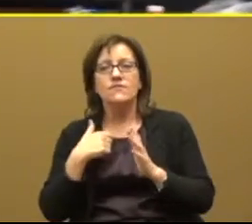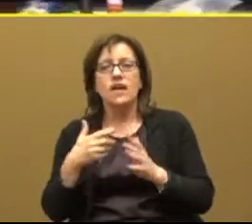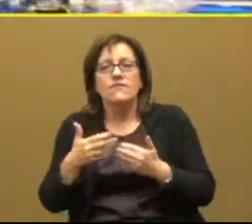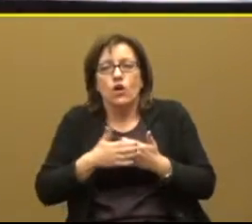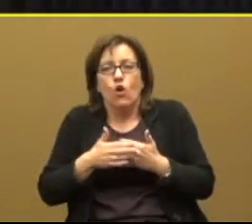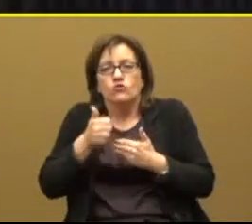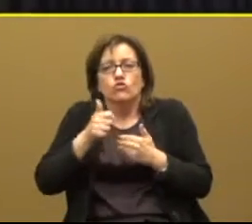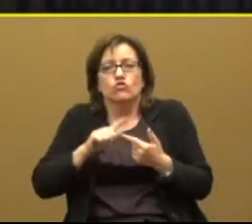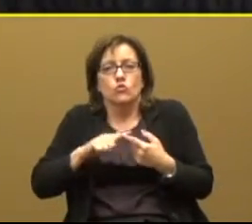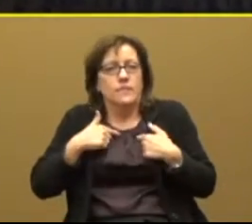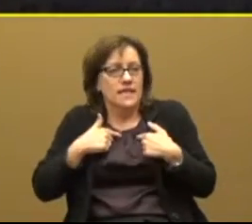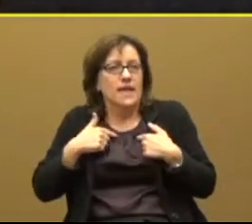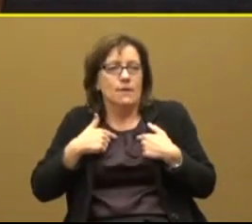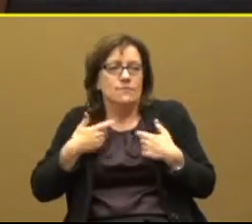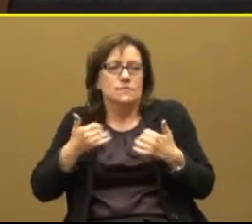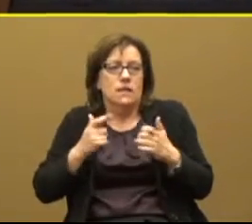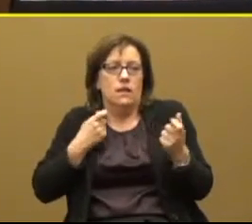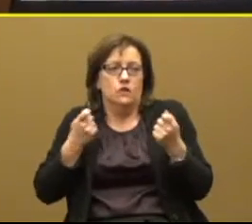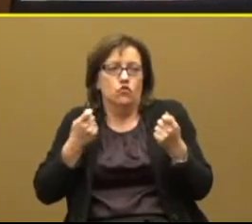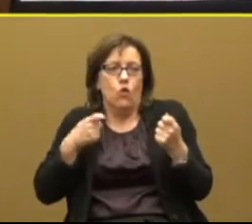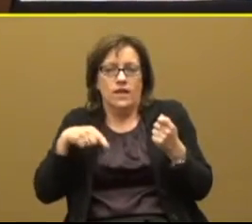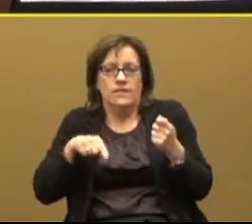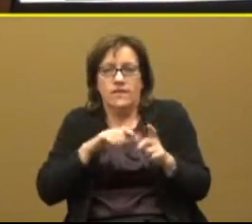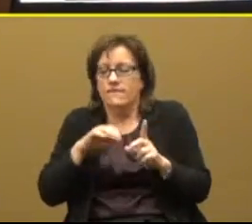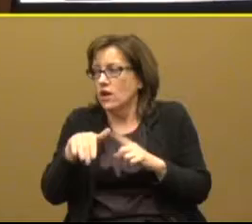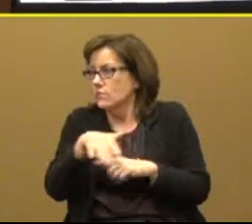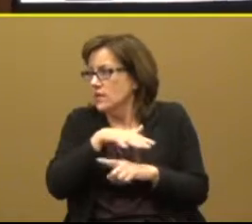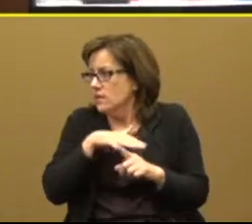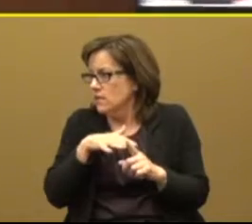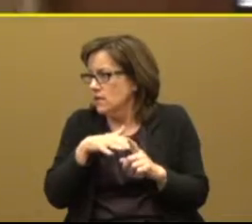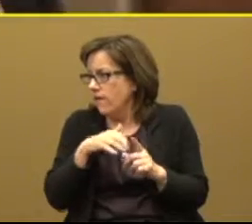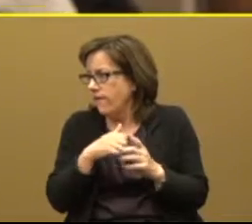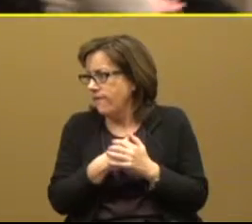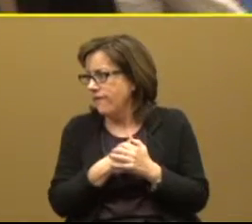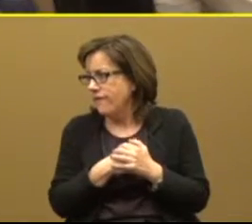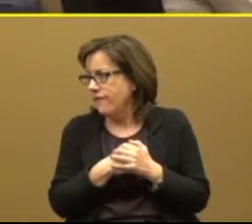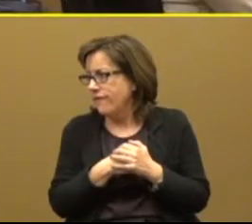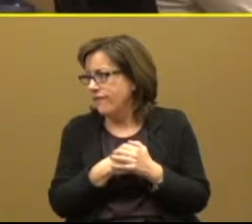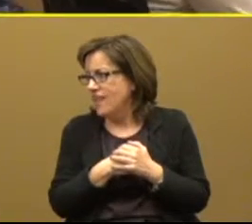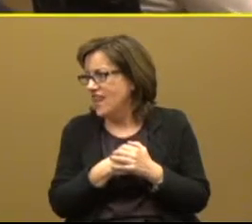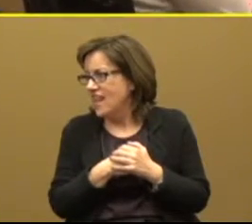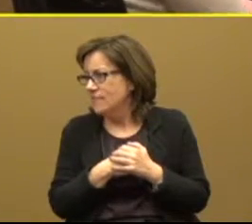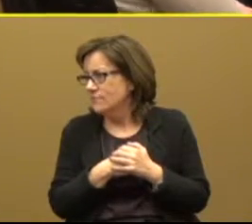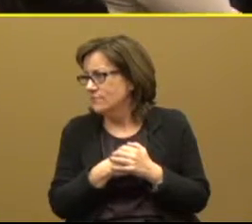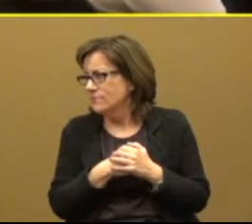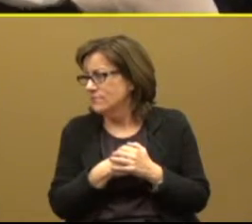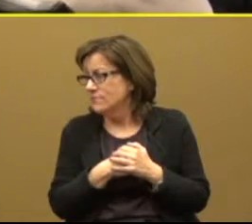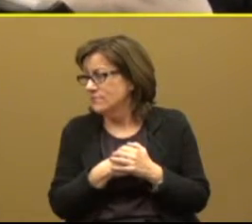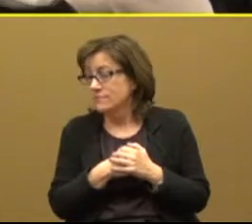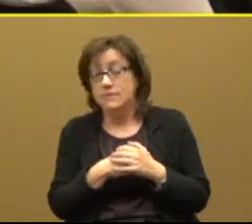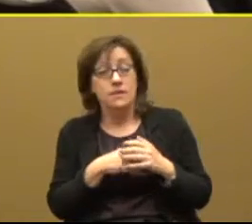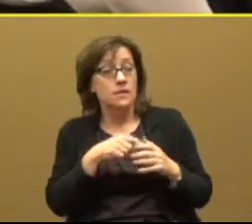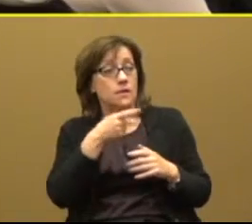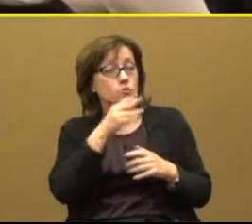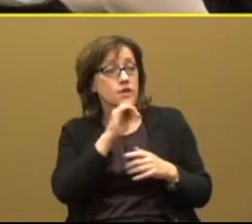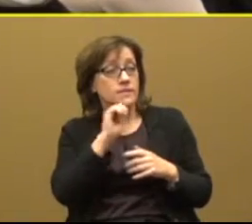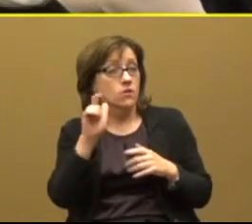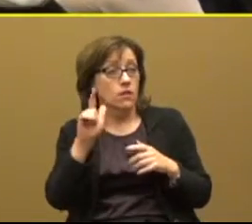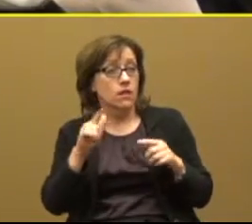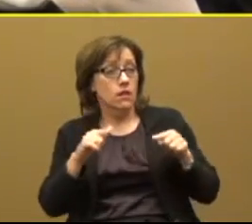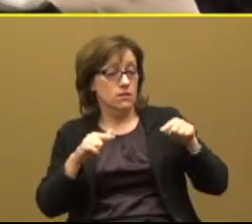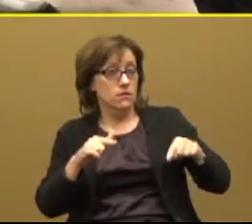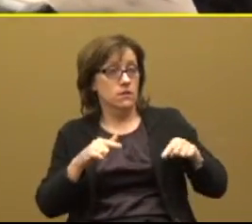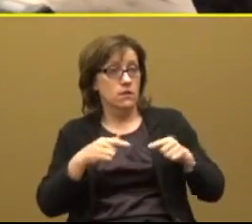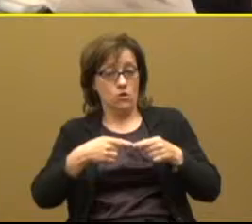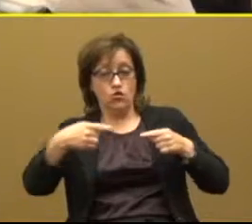I'm still going to probably have this here. I'm going to set it across the table, all right?